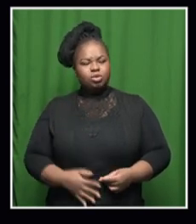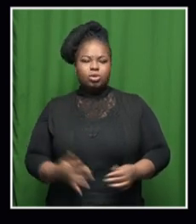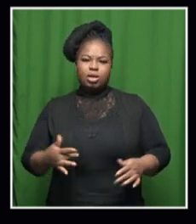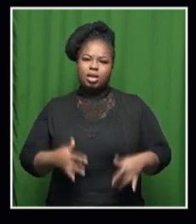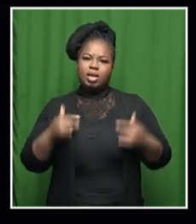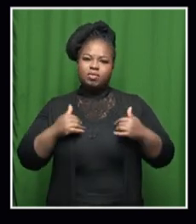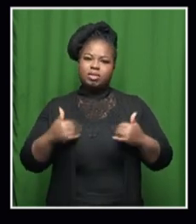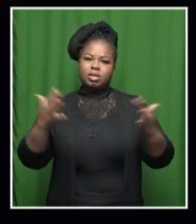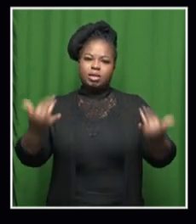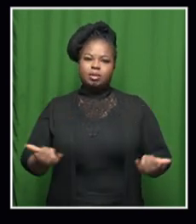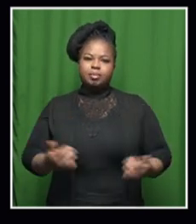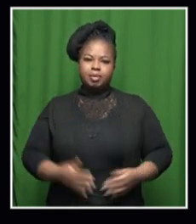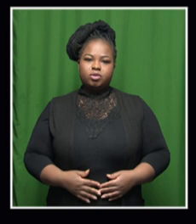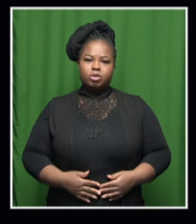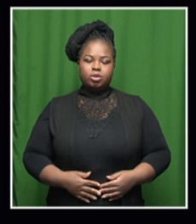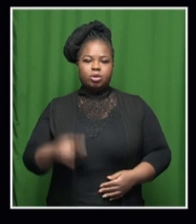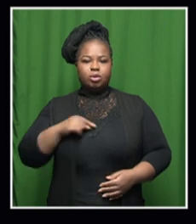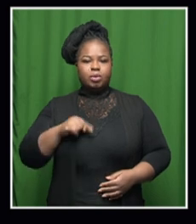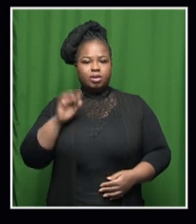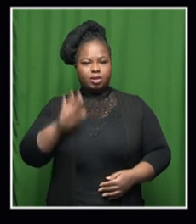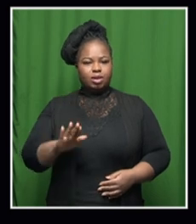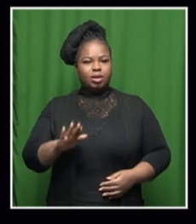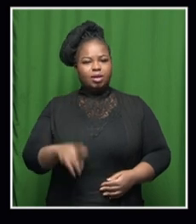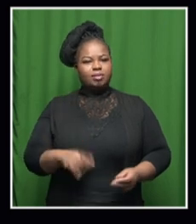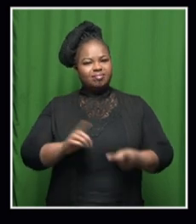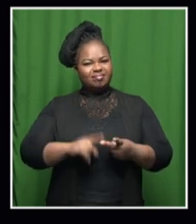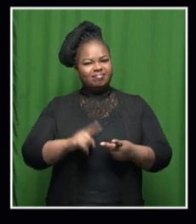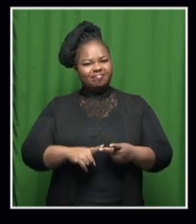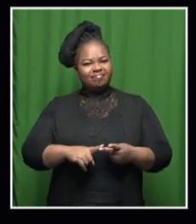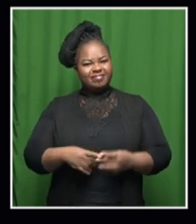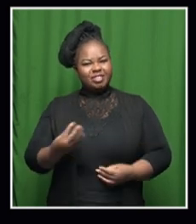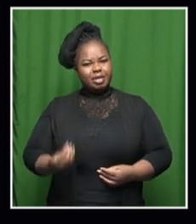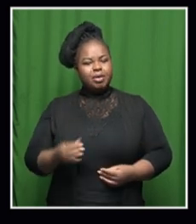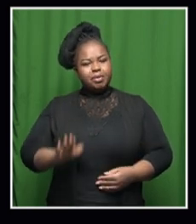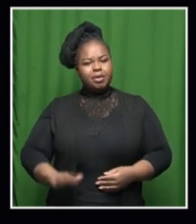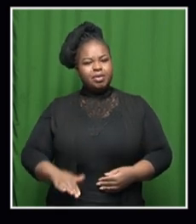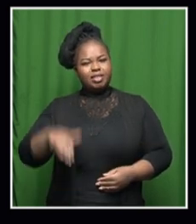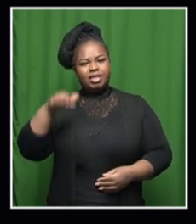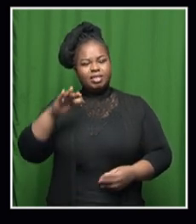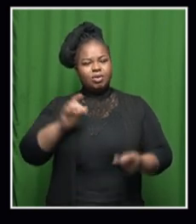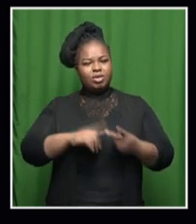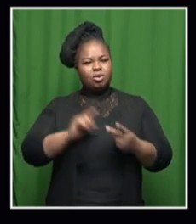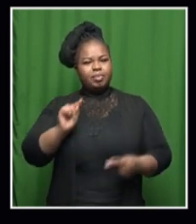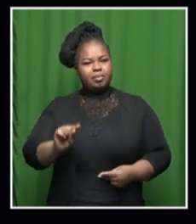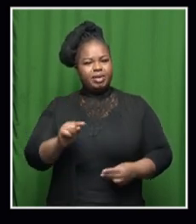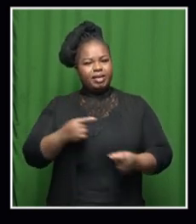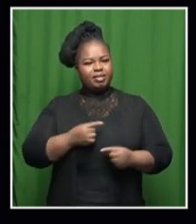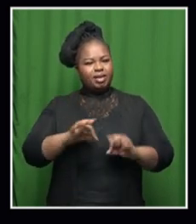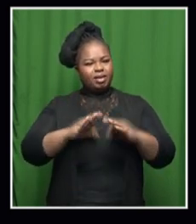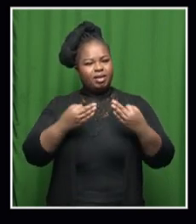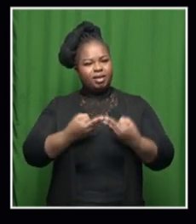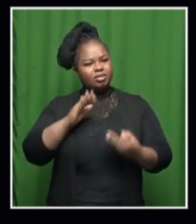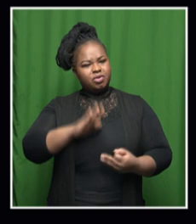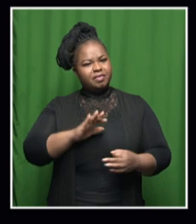just beginning after surviving the hardship of trying to deal with childhood trauma, the loss of her entire